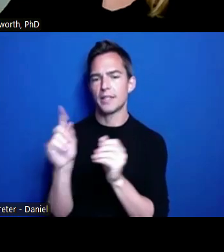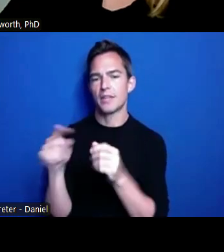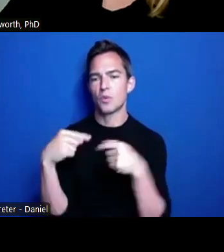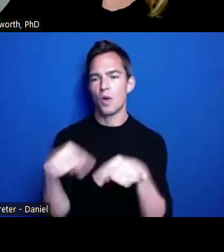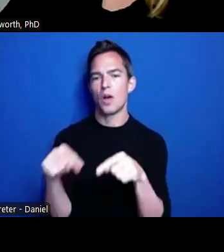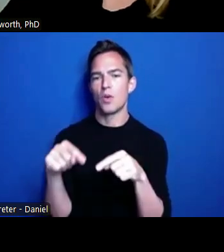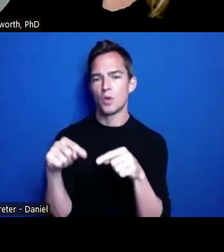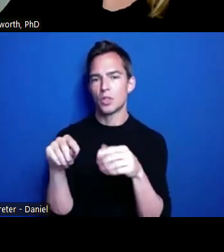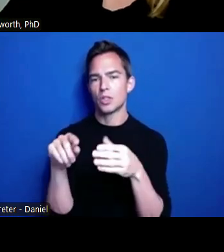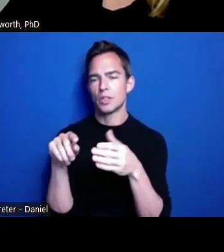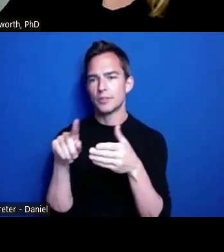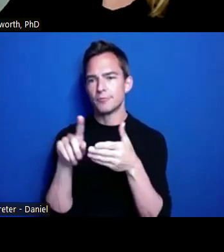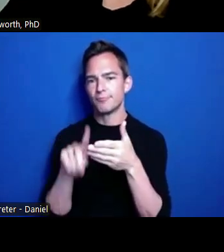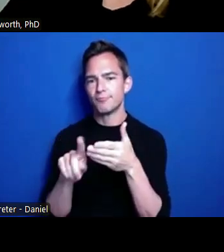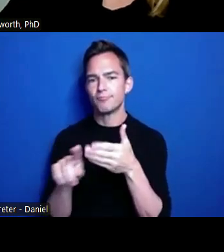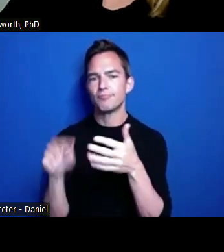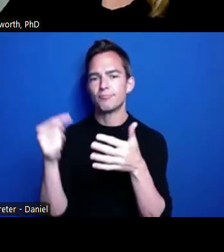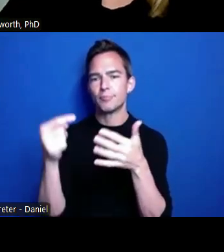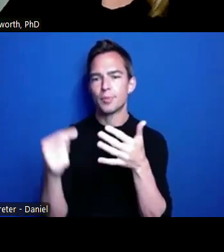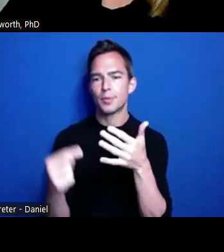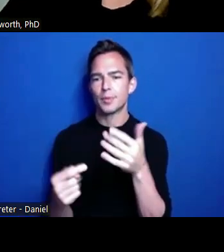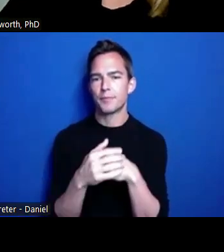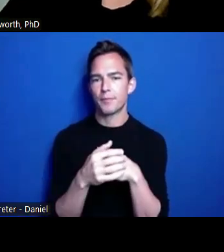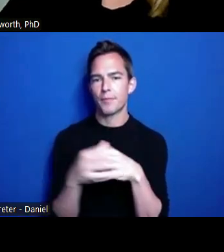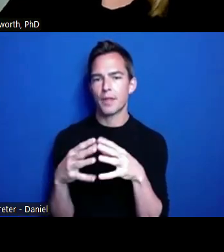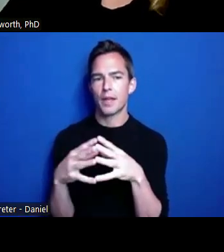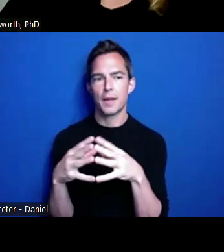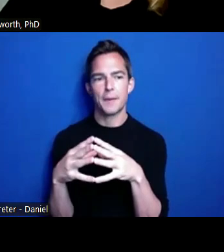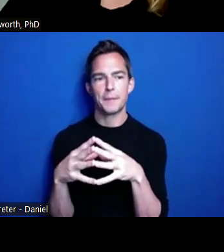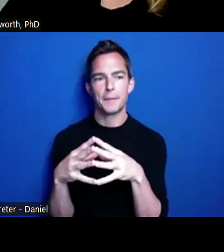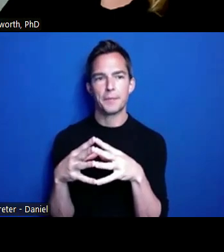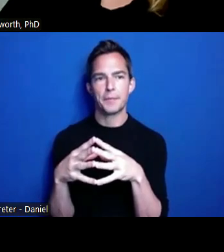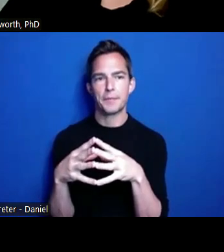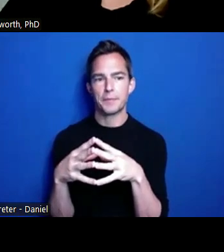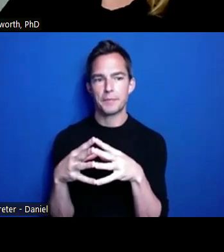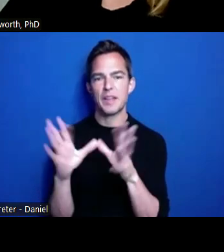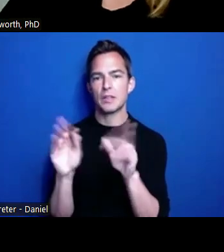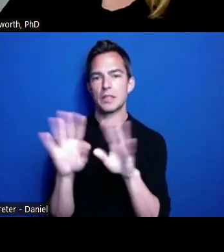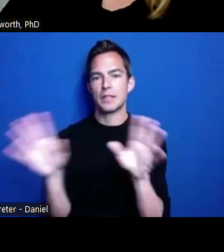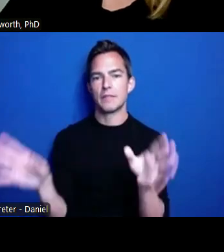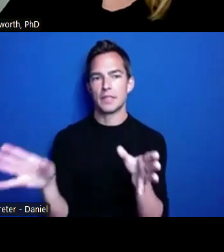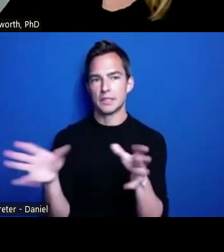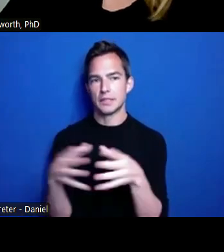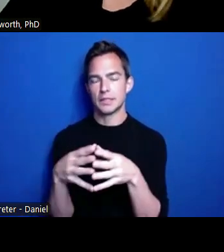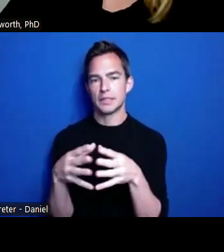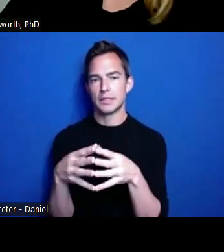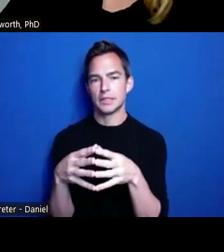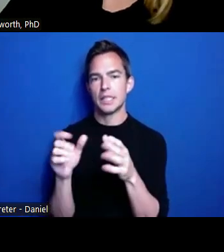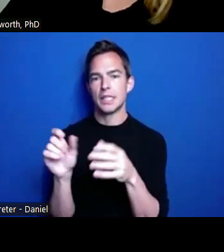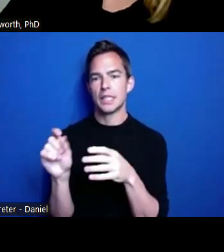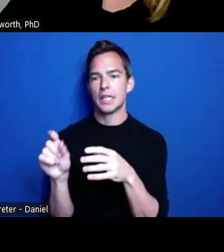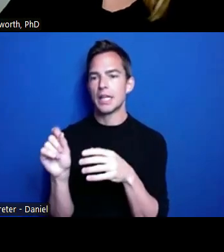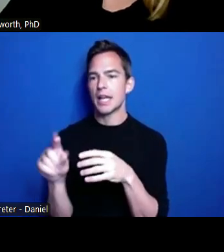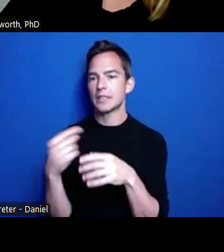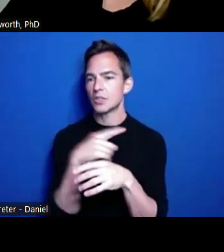noodling a little bit too. So let's see. To clarify, or got a question asking us to clarify recovery